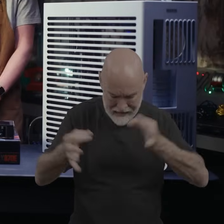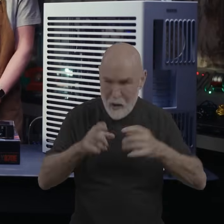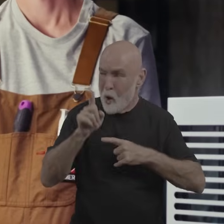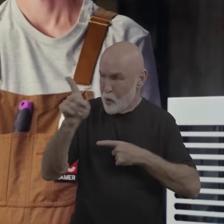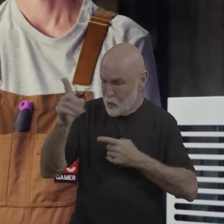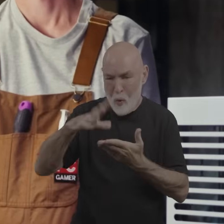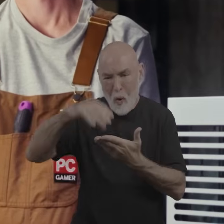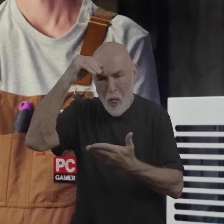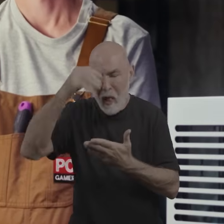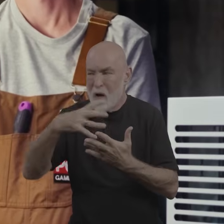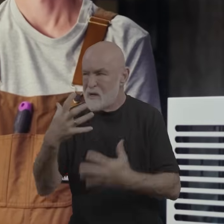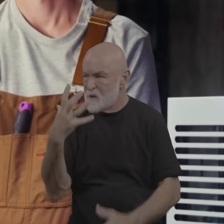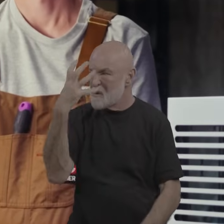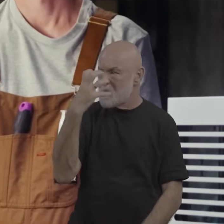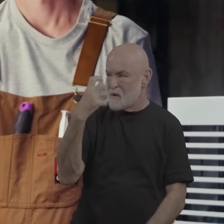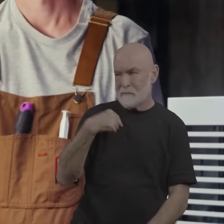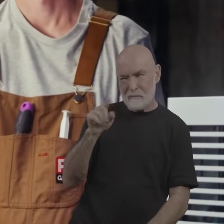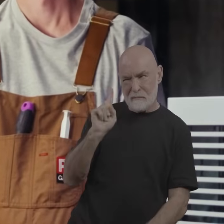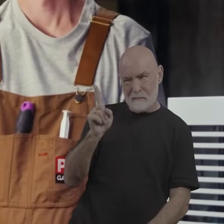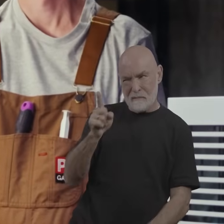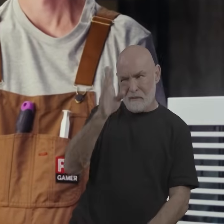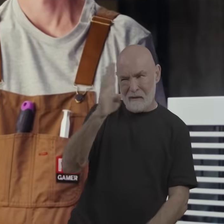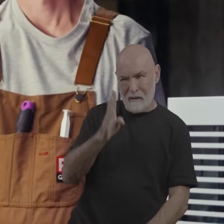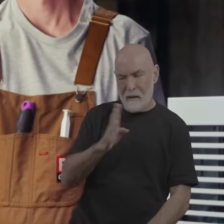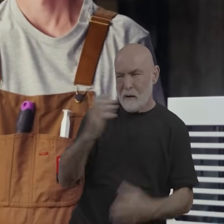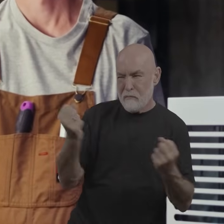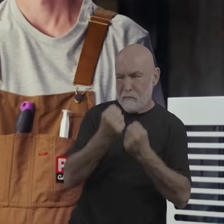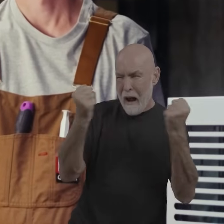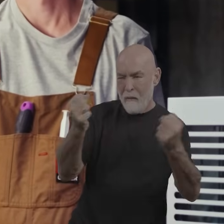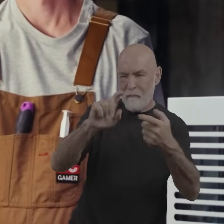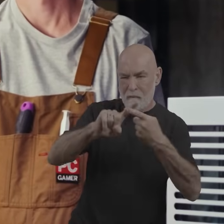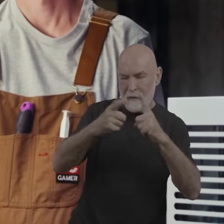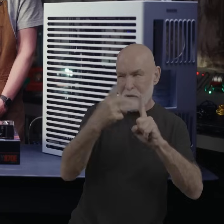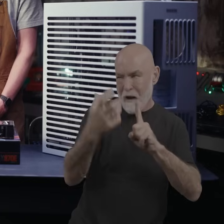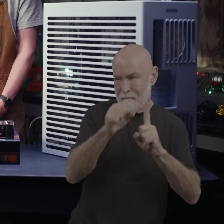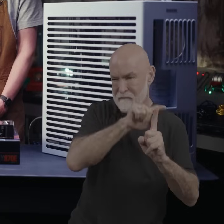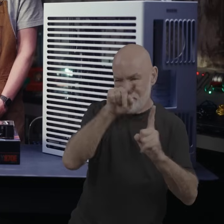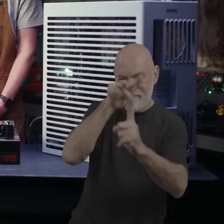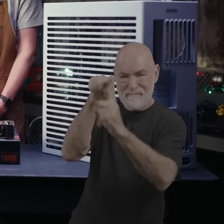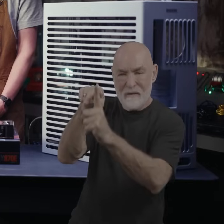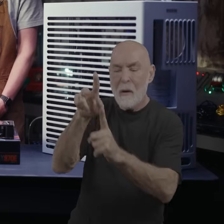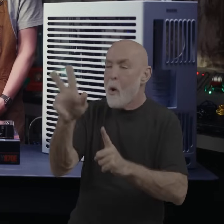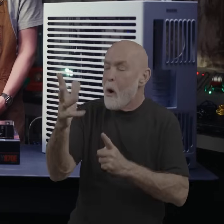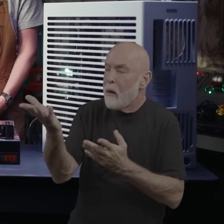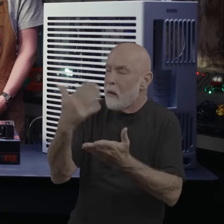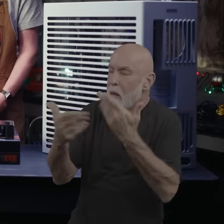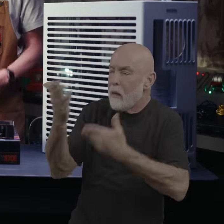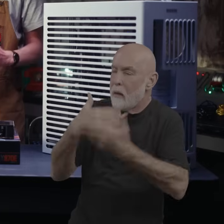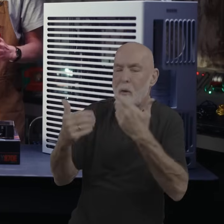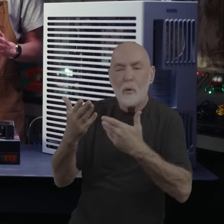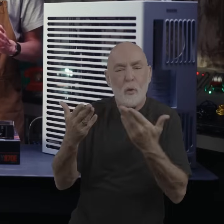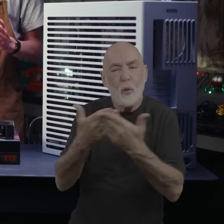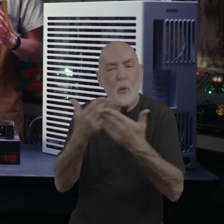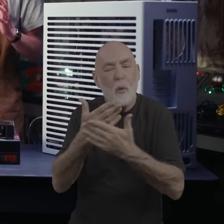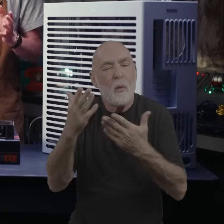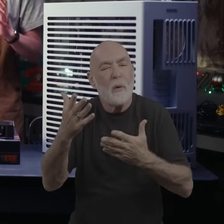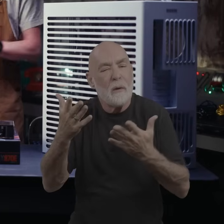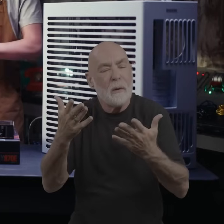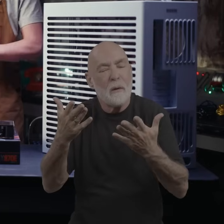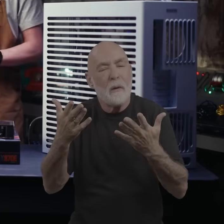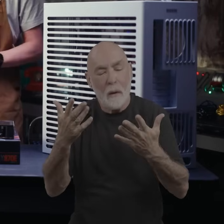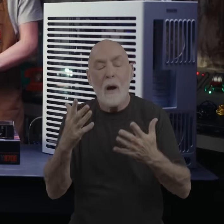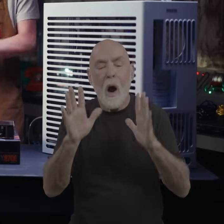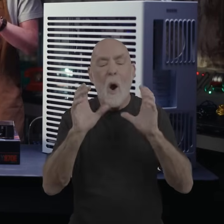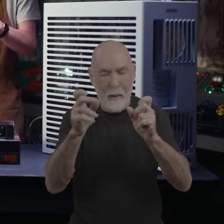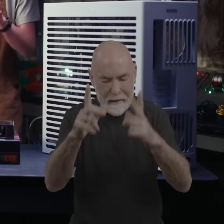you learn the folly of crossing Frankie Ward. I have powerful friends and a long reach. Or you could tell us about the next part you're going to install. Yep, let's